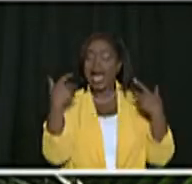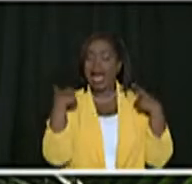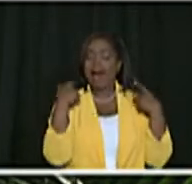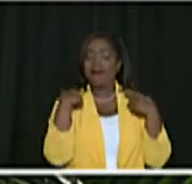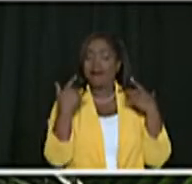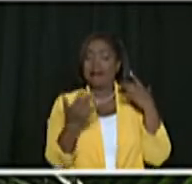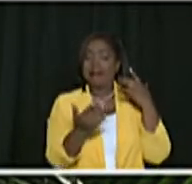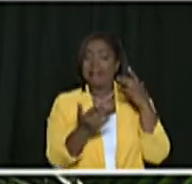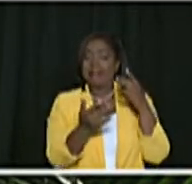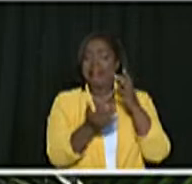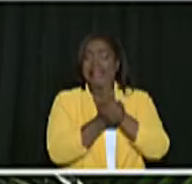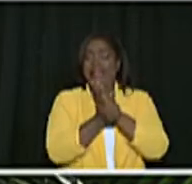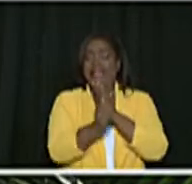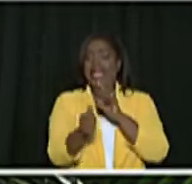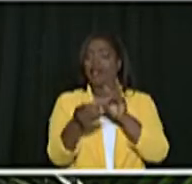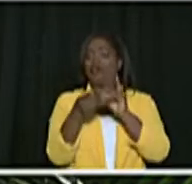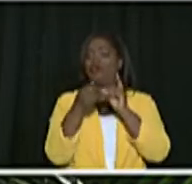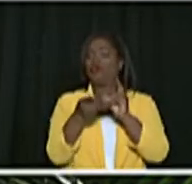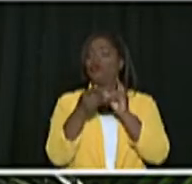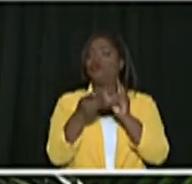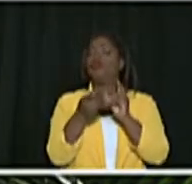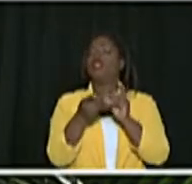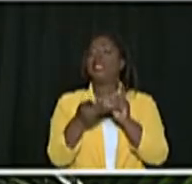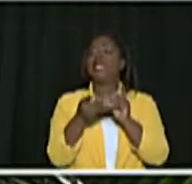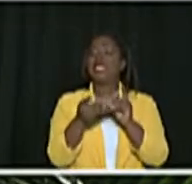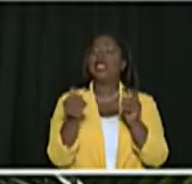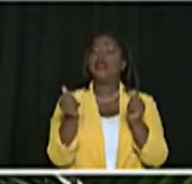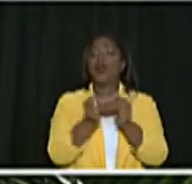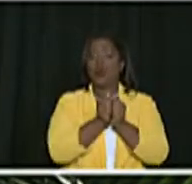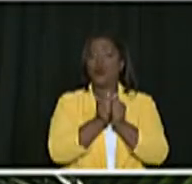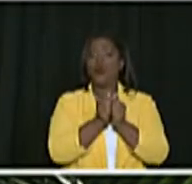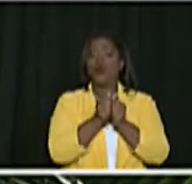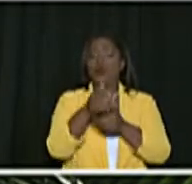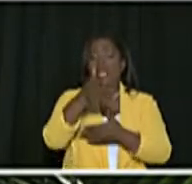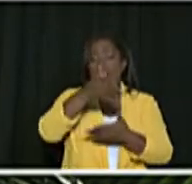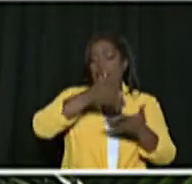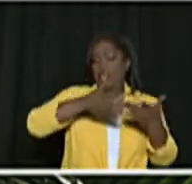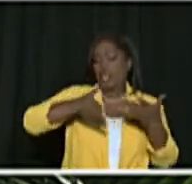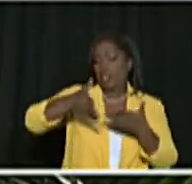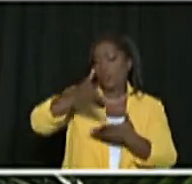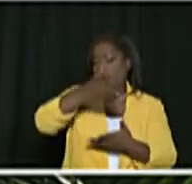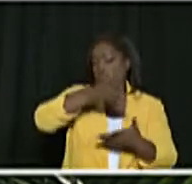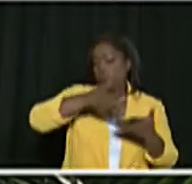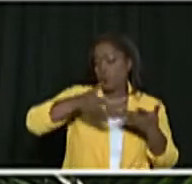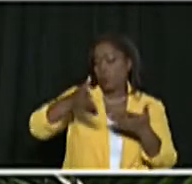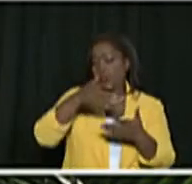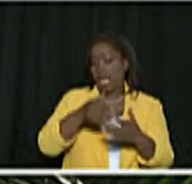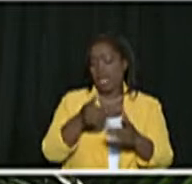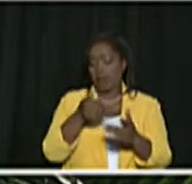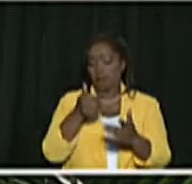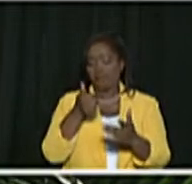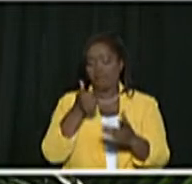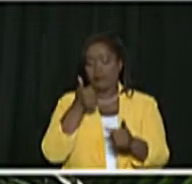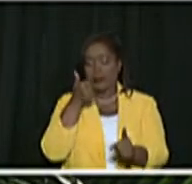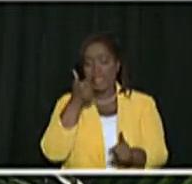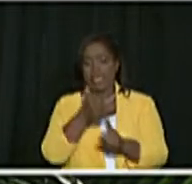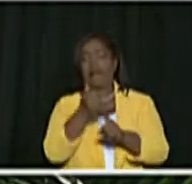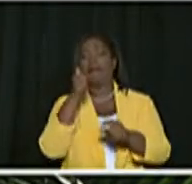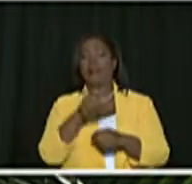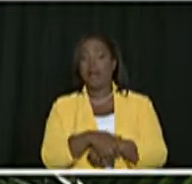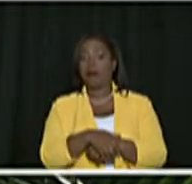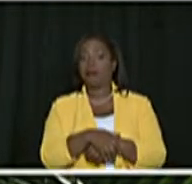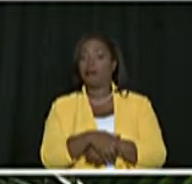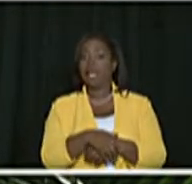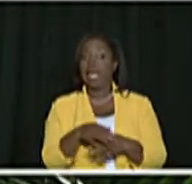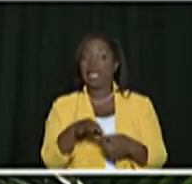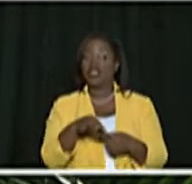the psychosocial impacts or effects that we see presenting themselves within our schools, in particular after the coronavirus. Because as I